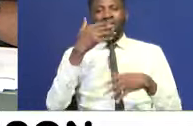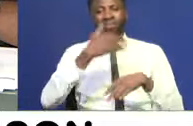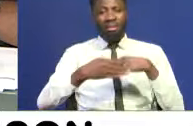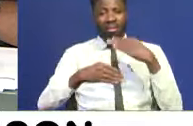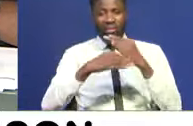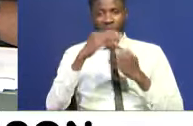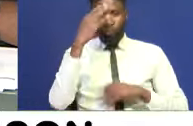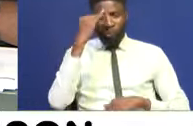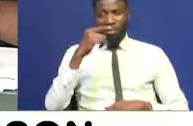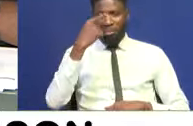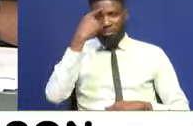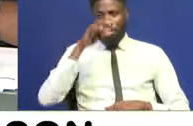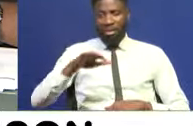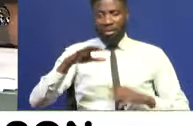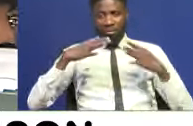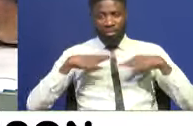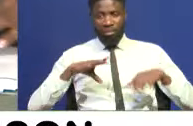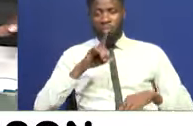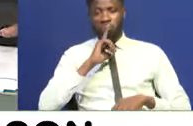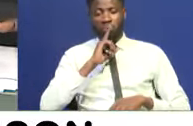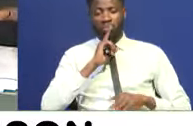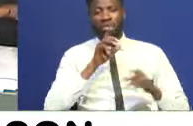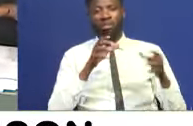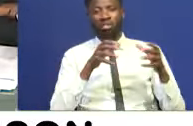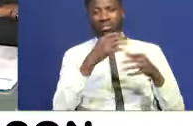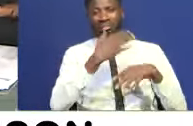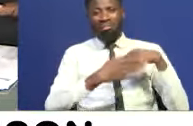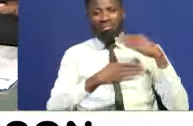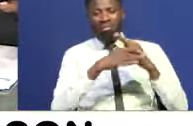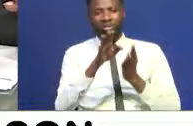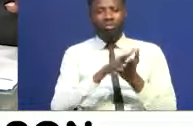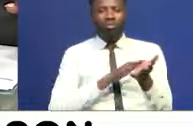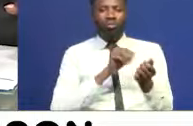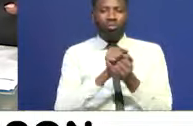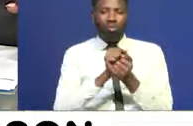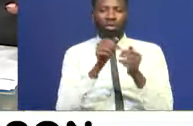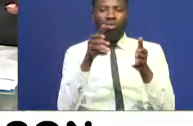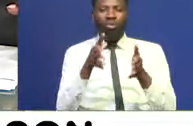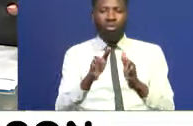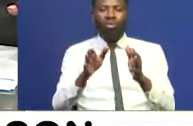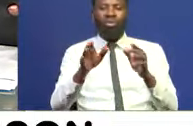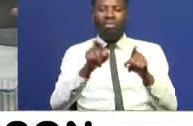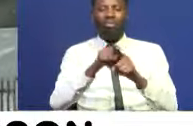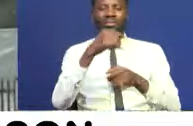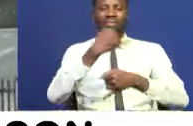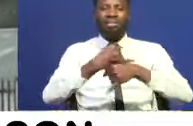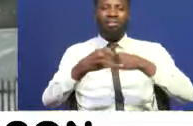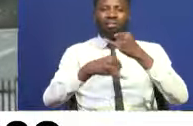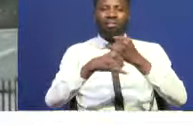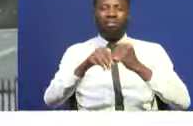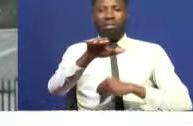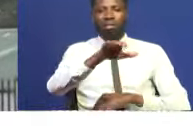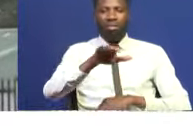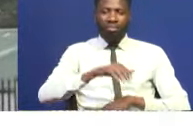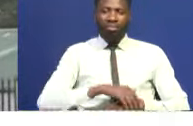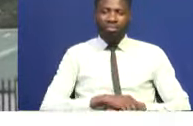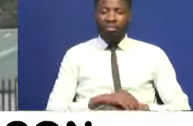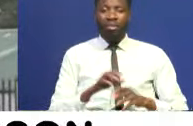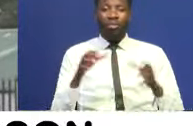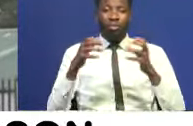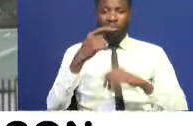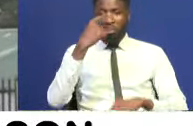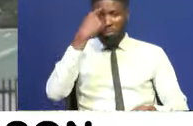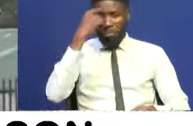of infrastructure and traffic inconveniences in the area. The residents, through the Parklands Residents Association, have threatened